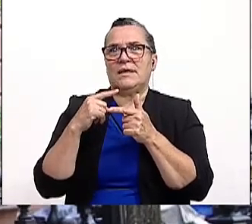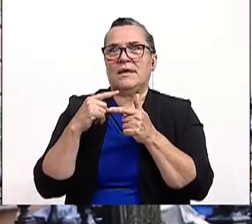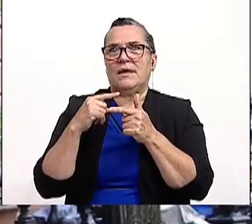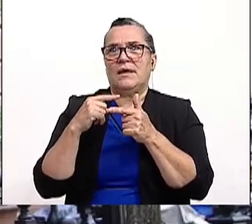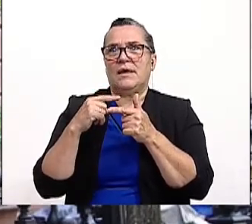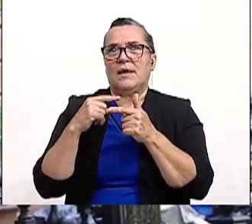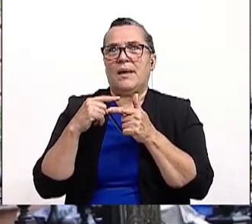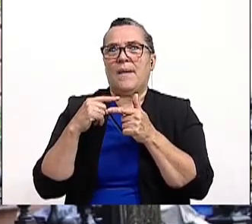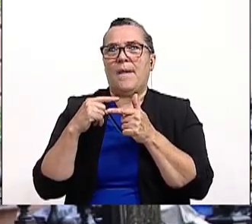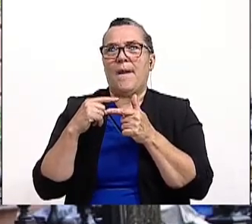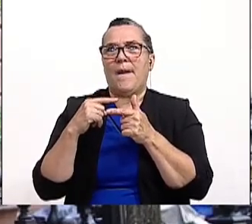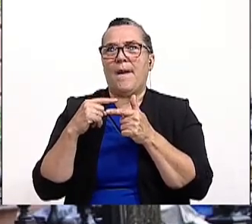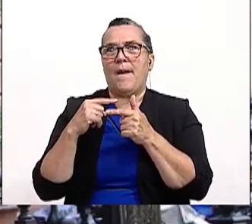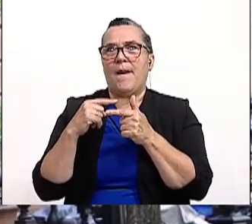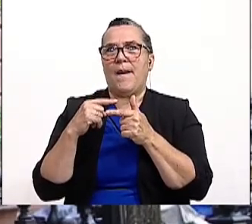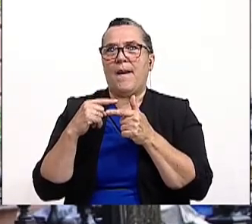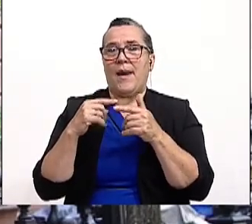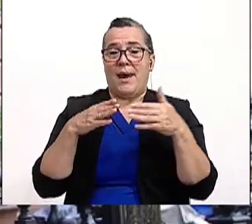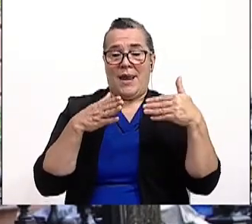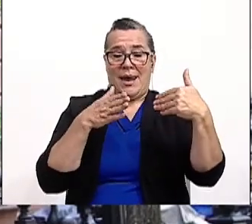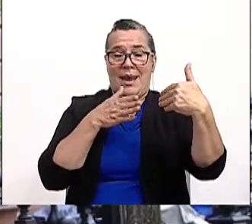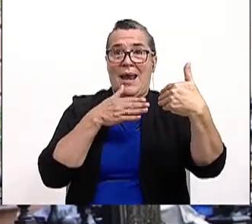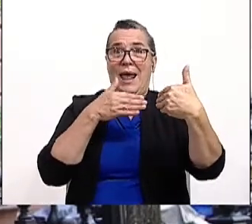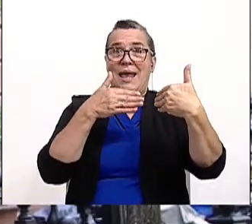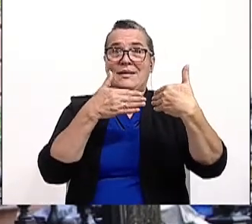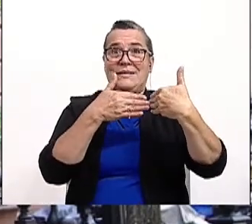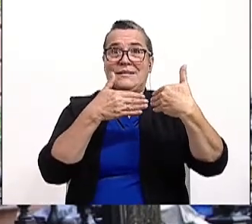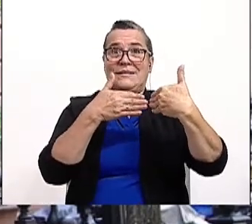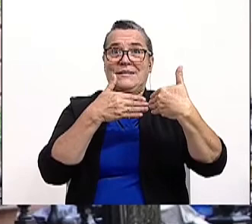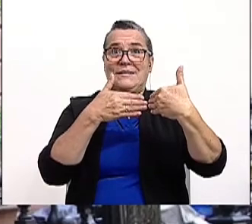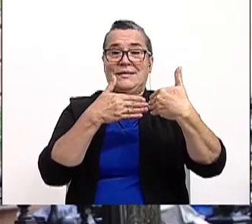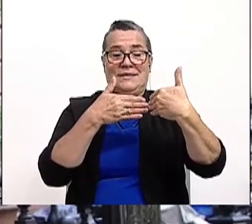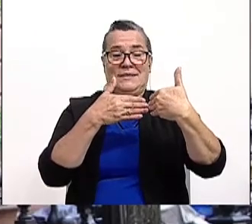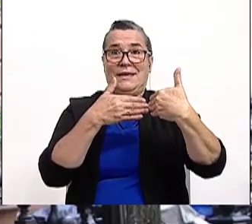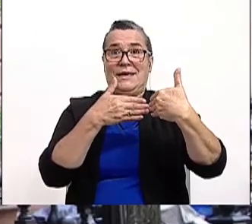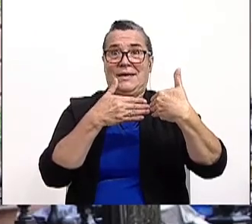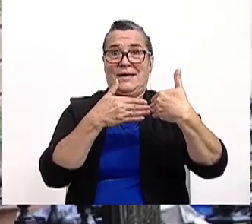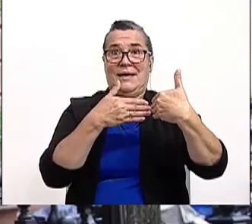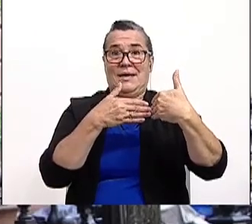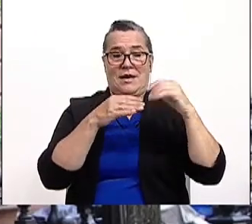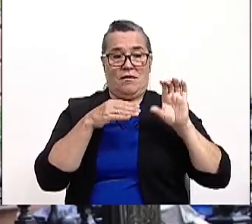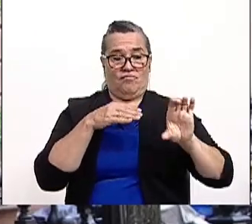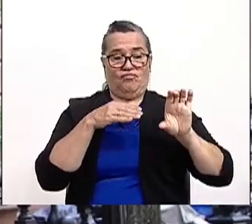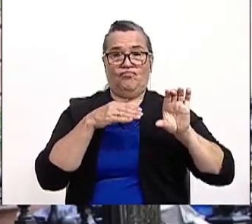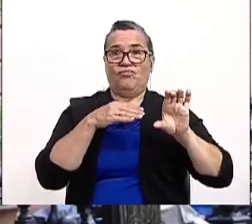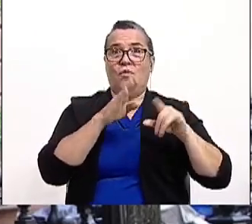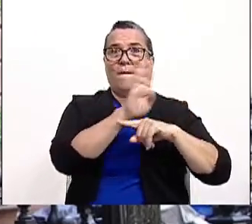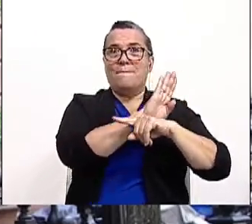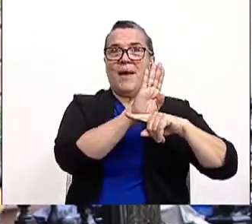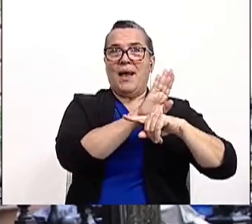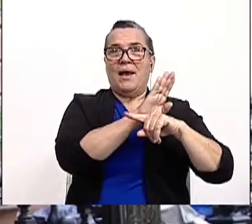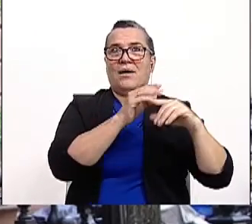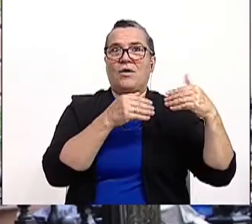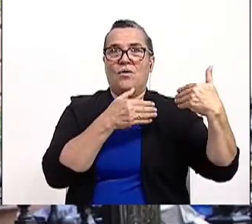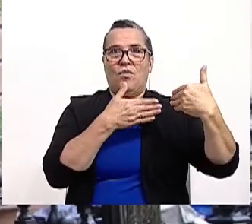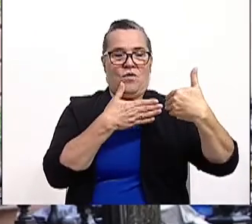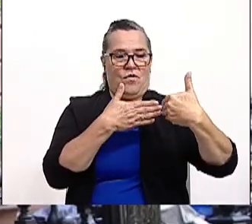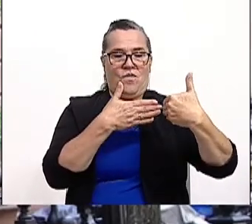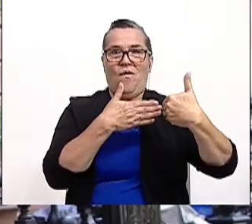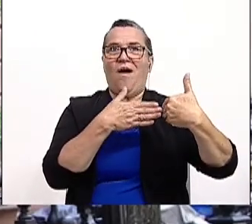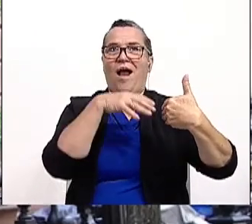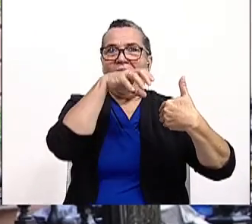a bank on the corner over here, right? Very good. Here we have the bank. This is the